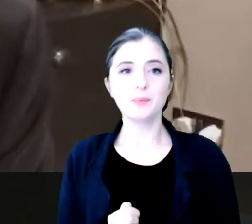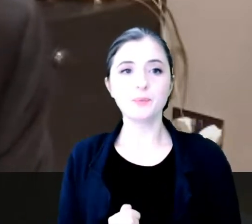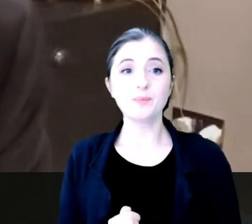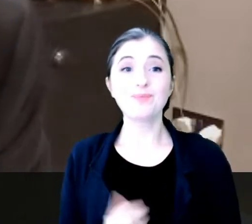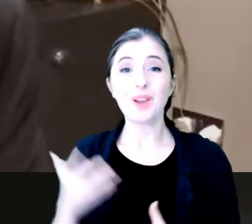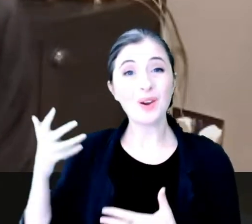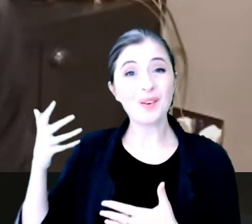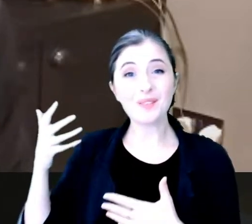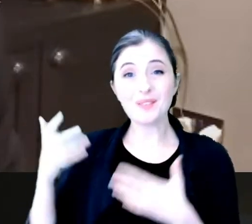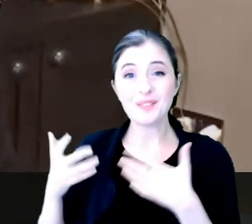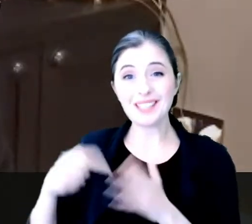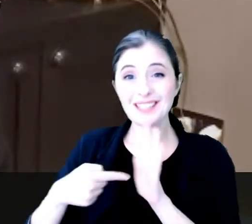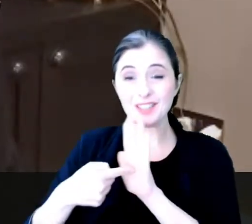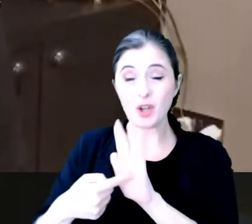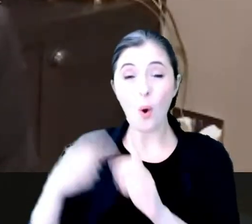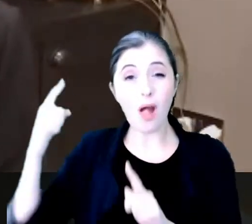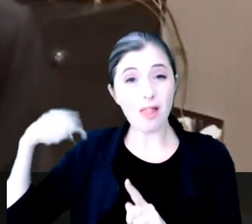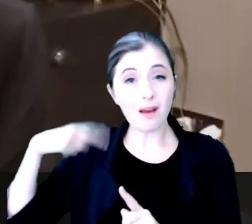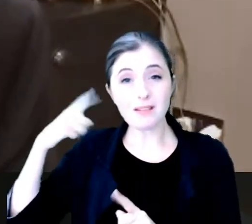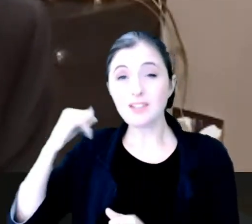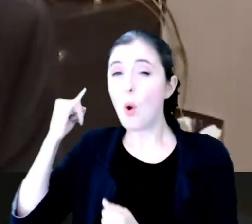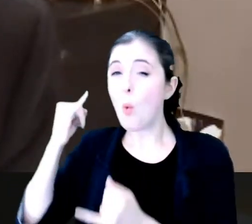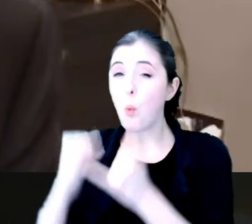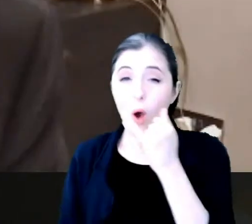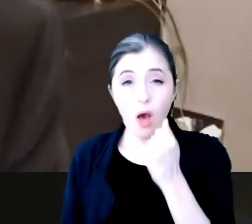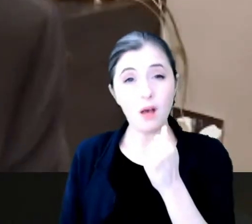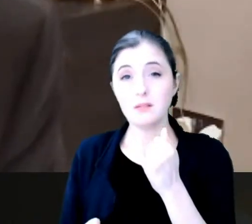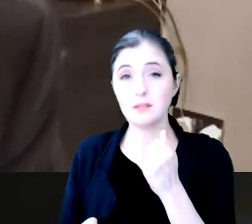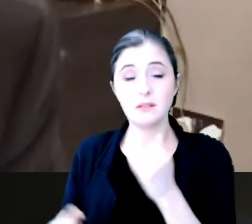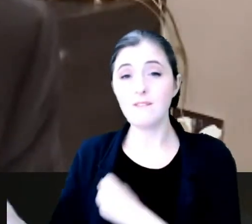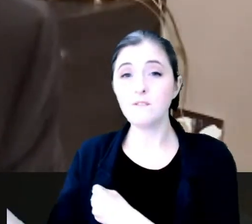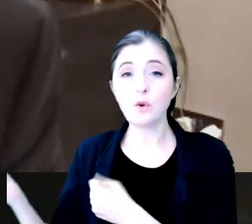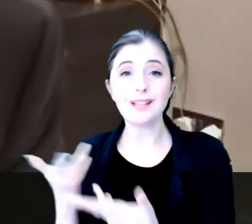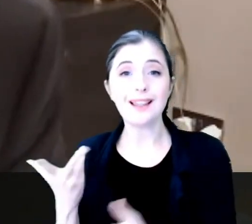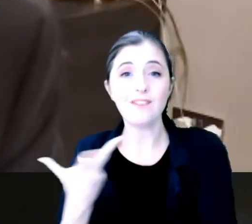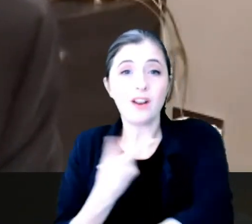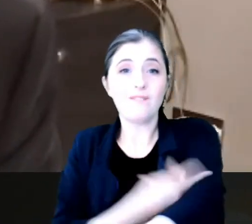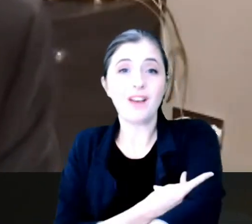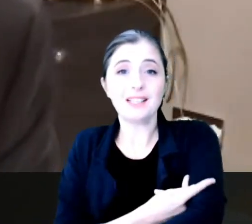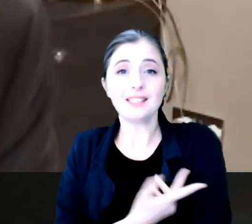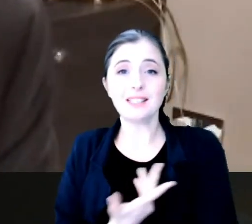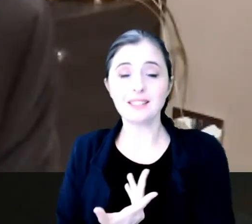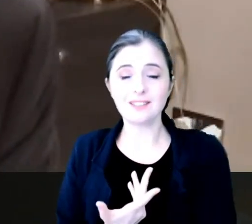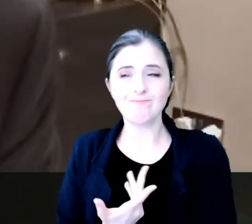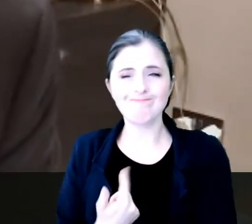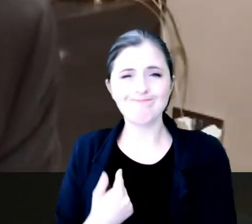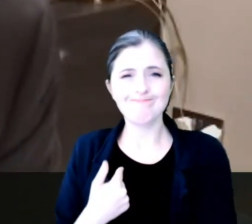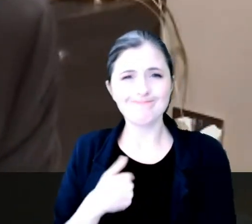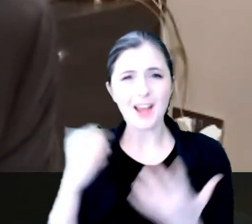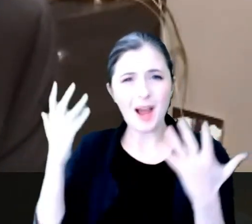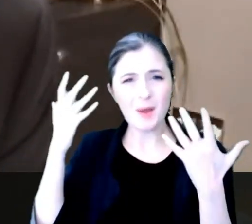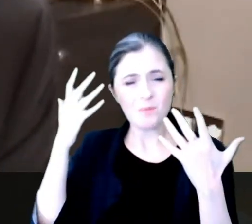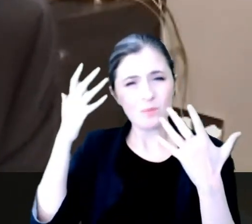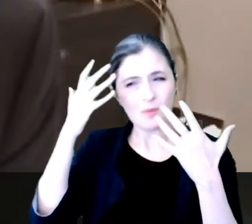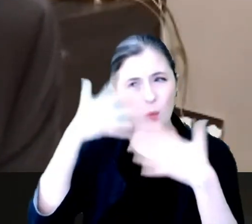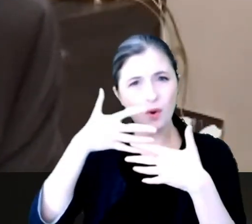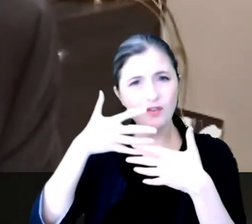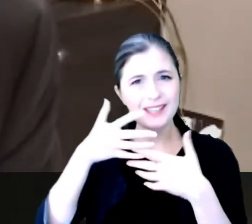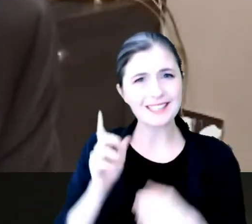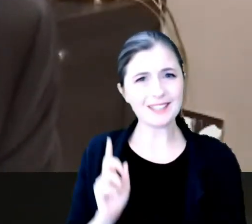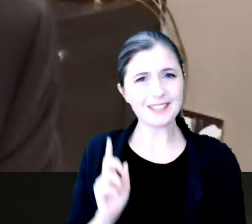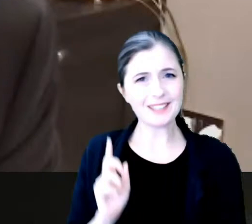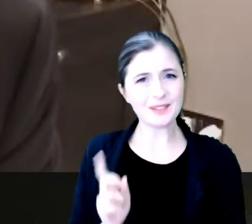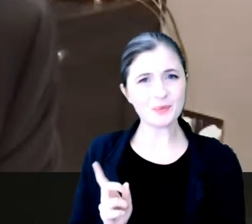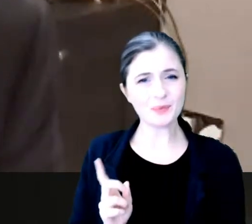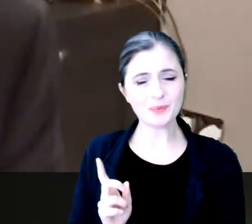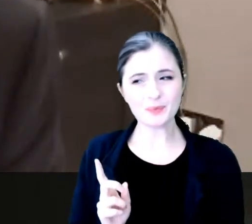worst in the country for delivering vaccines. And I'm worried about that. I know that the Mayor